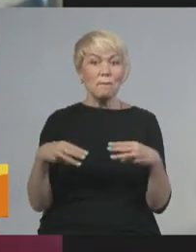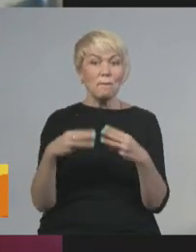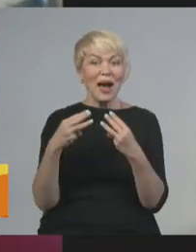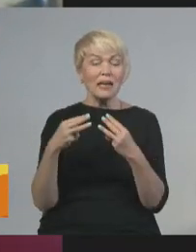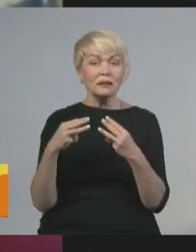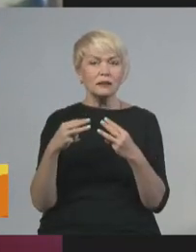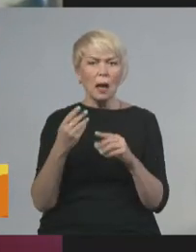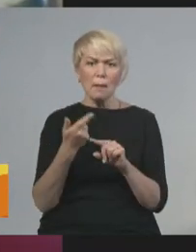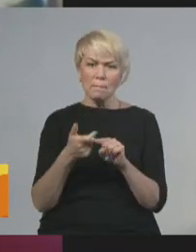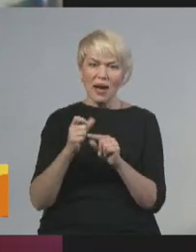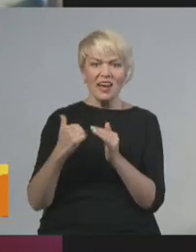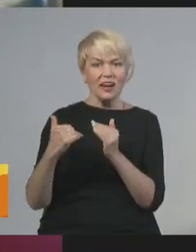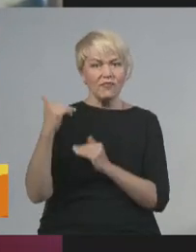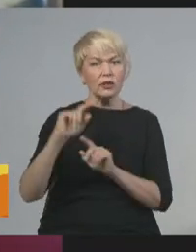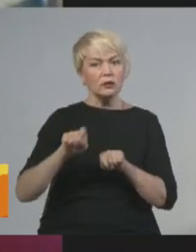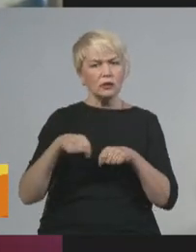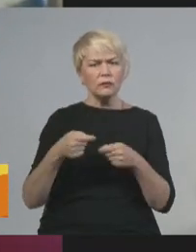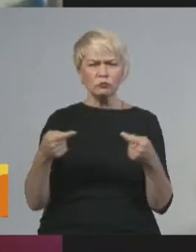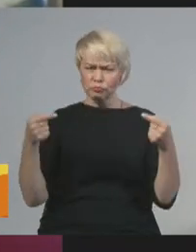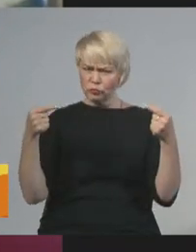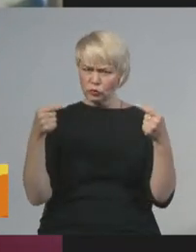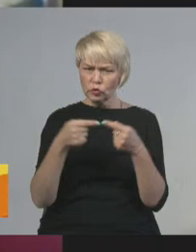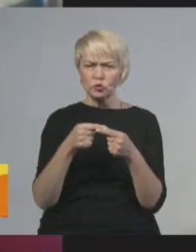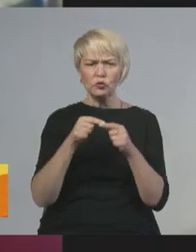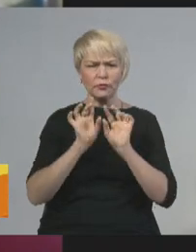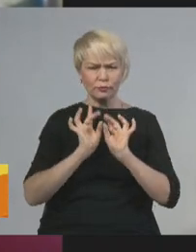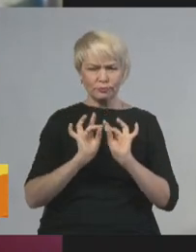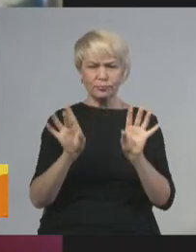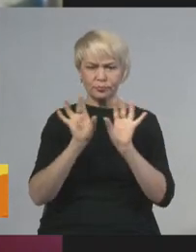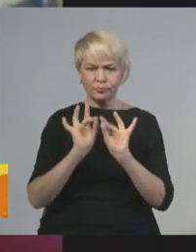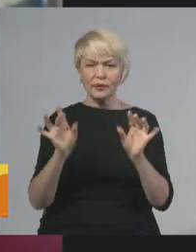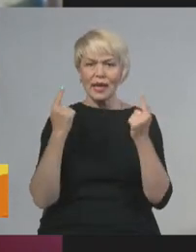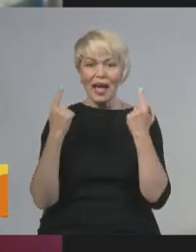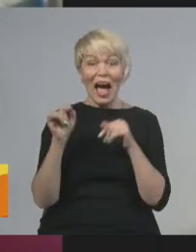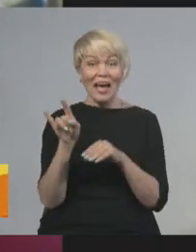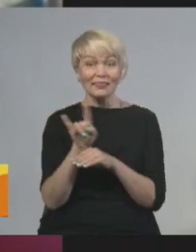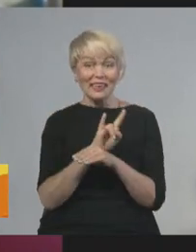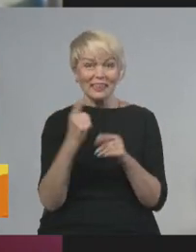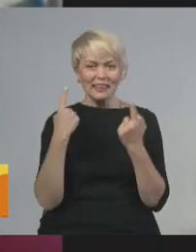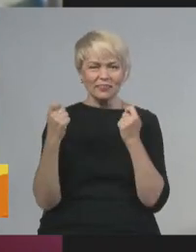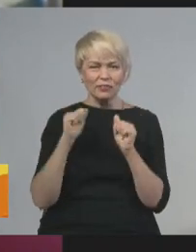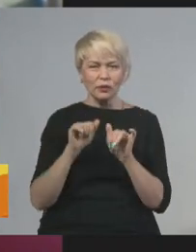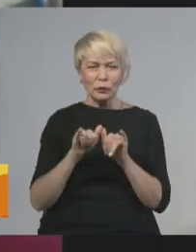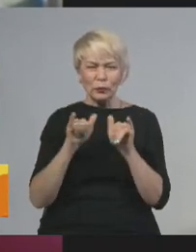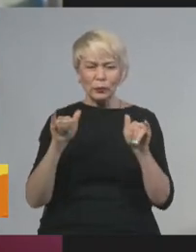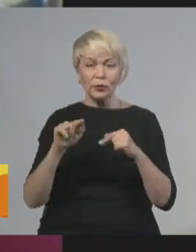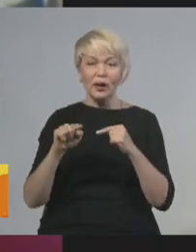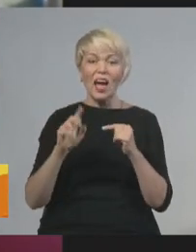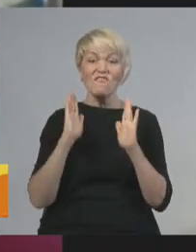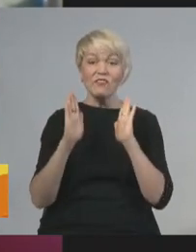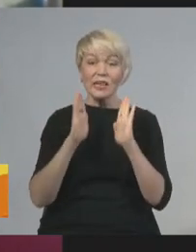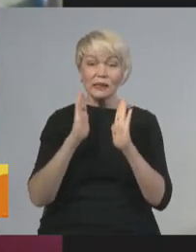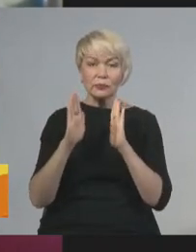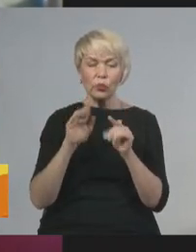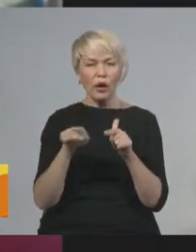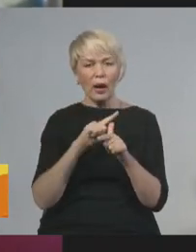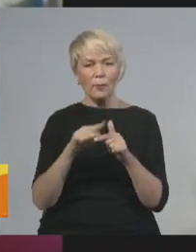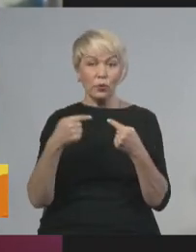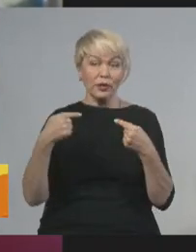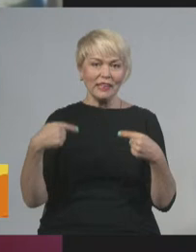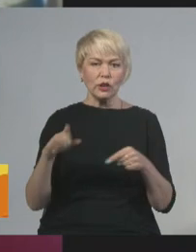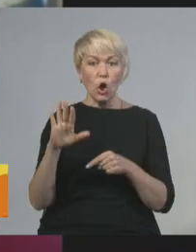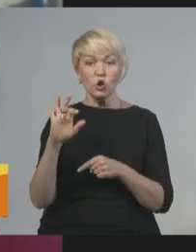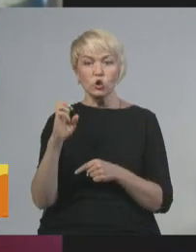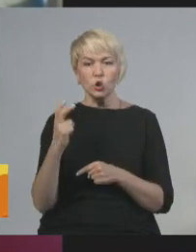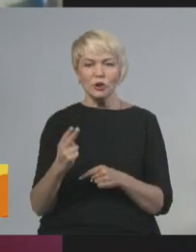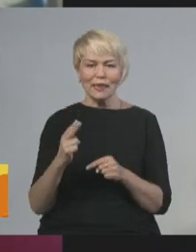reliable information and all the disinformation is on facebook and all social media i just read an article today that there is